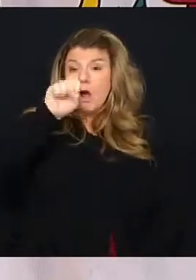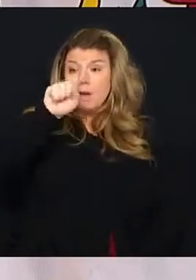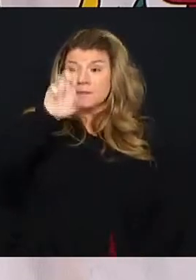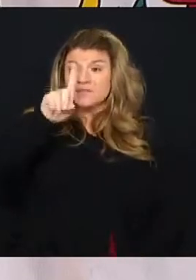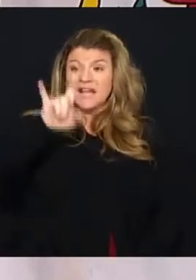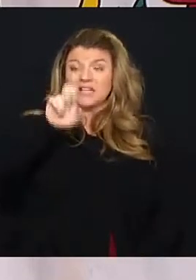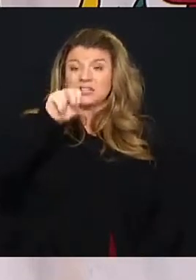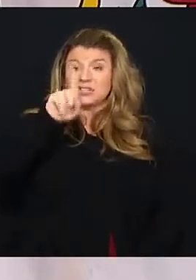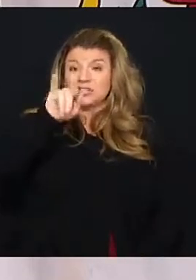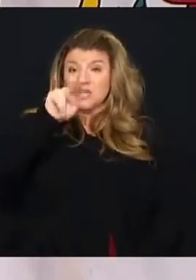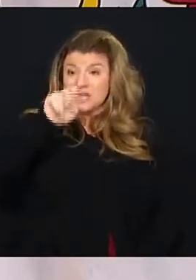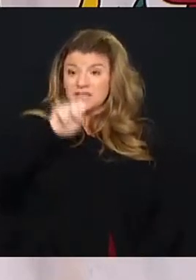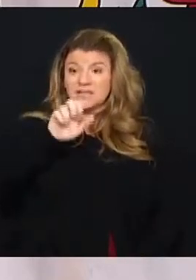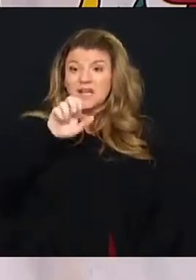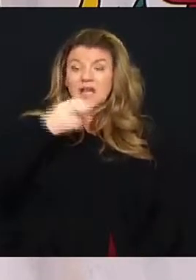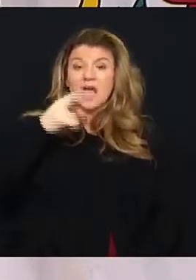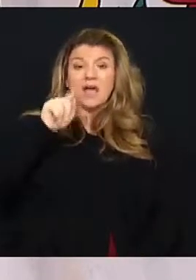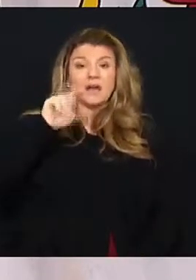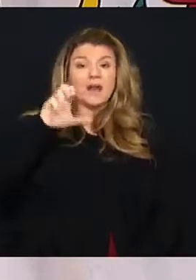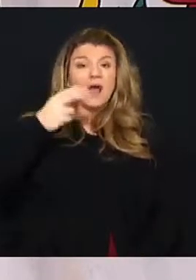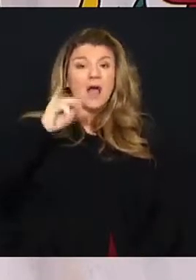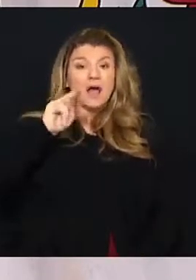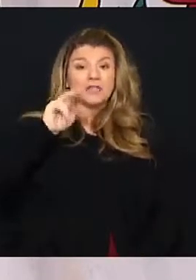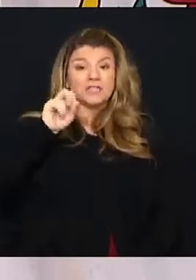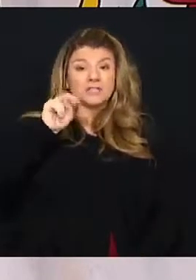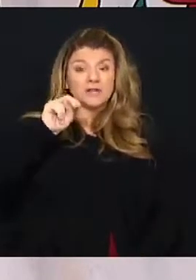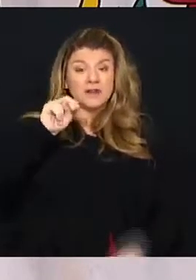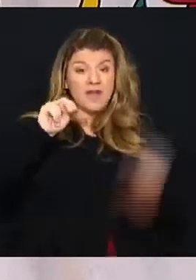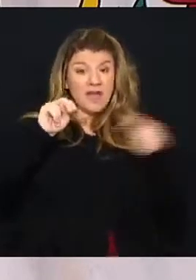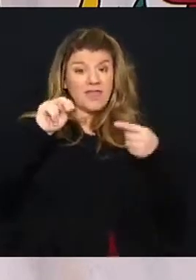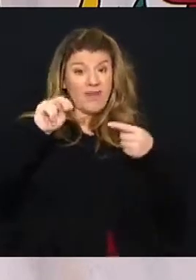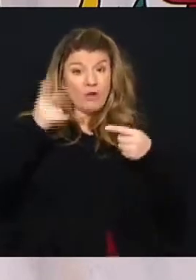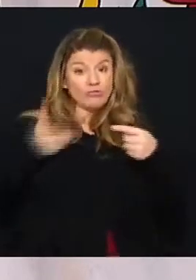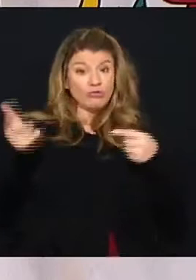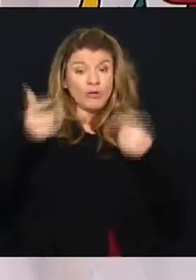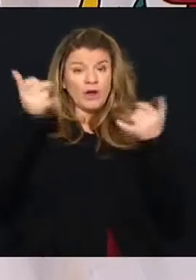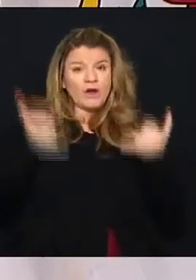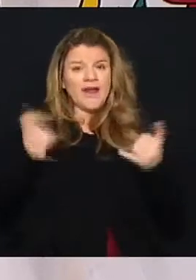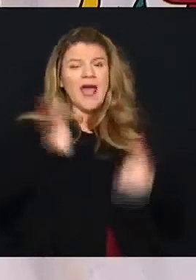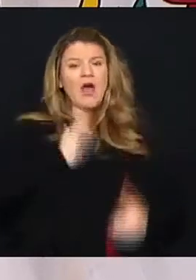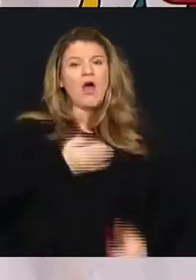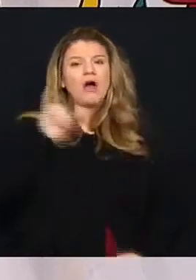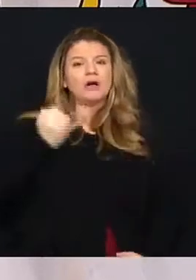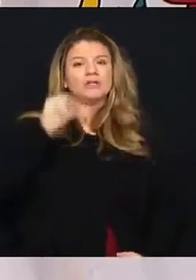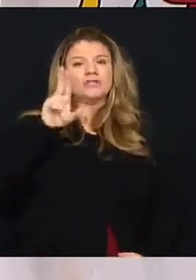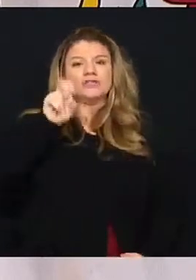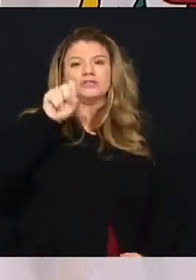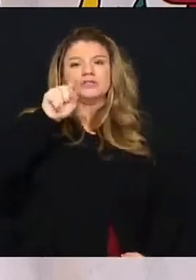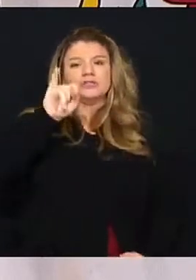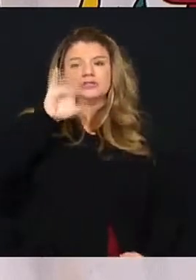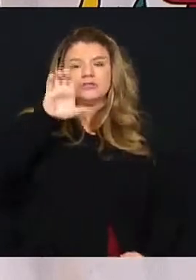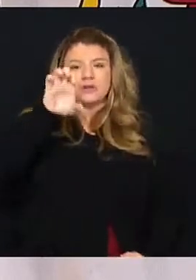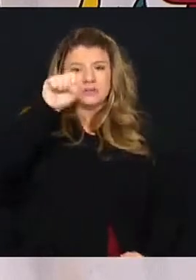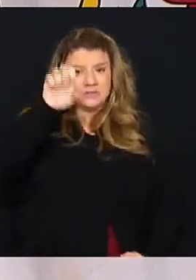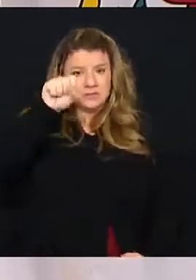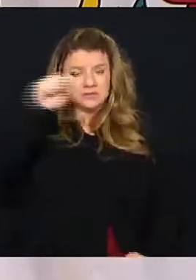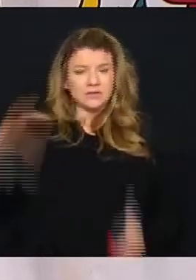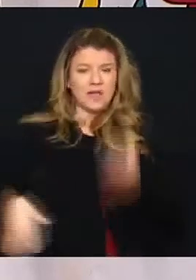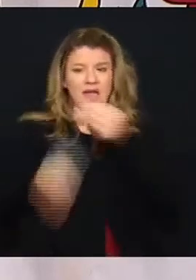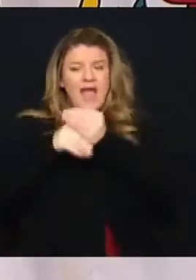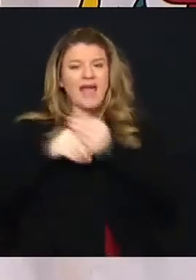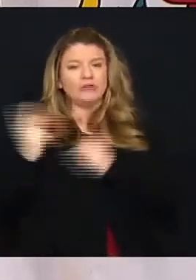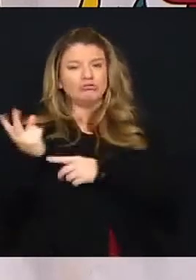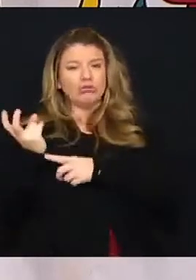John Hutchinson. And they're now our judges, or justices, along with 2 others.